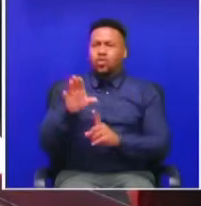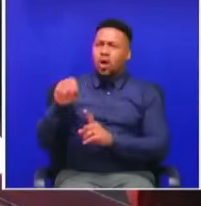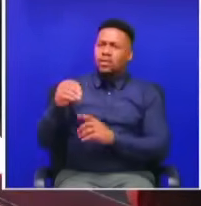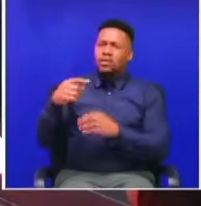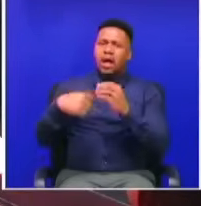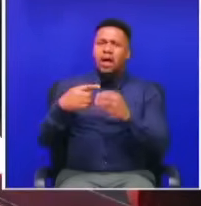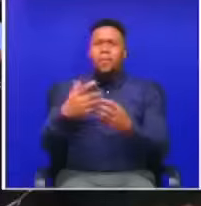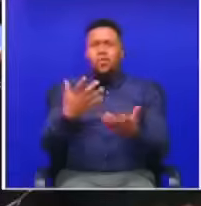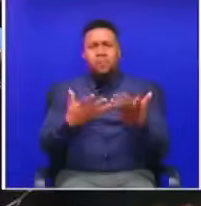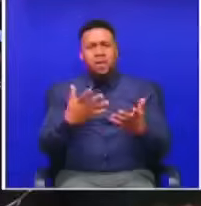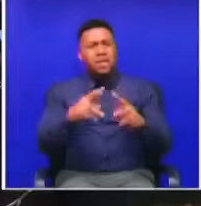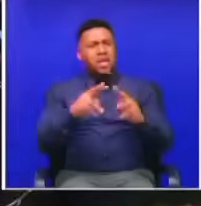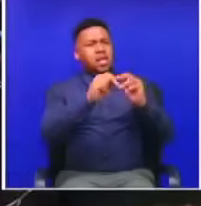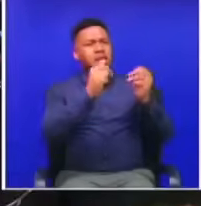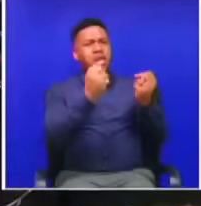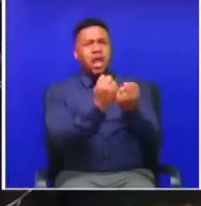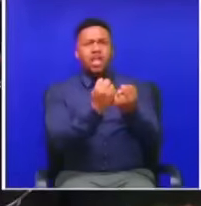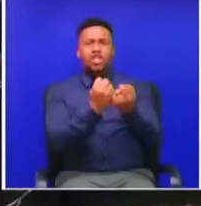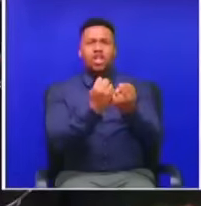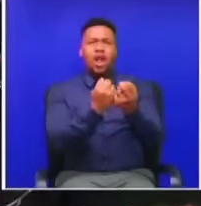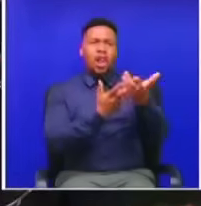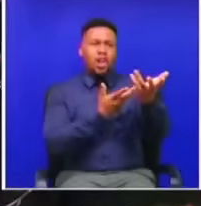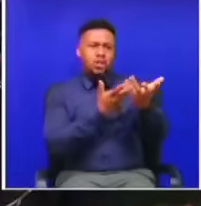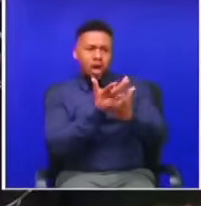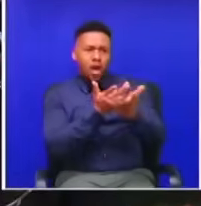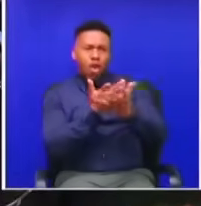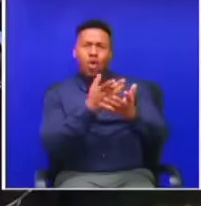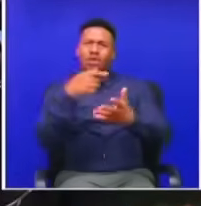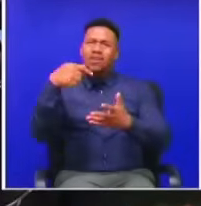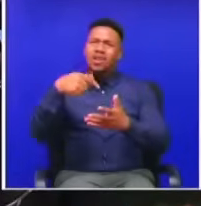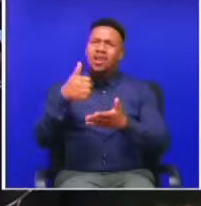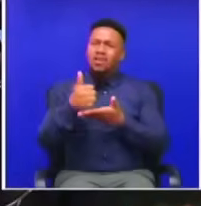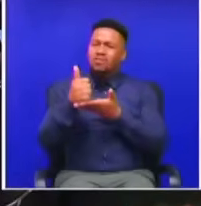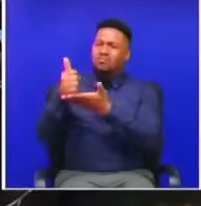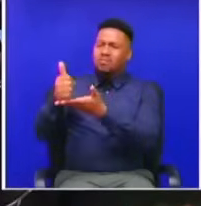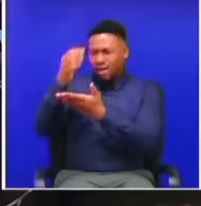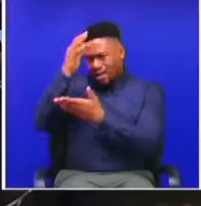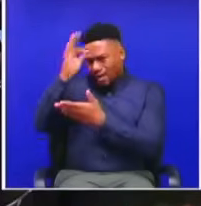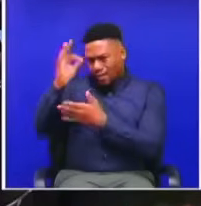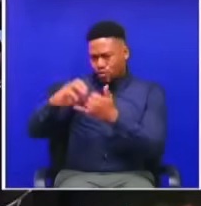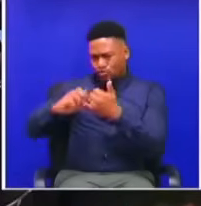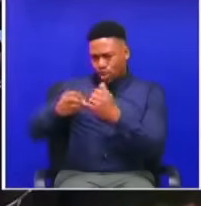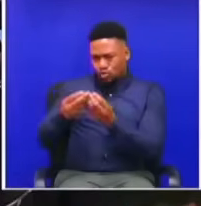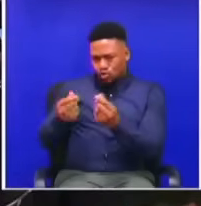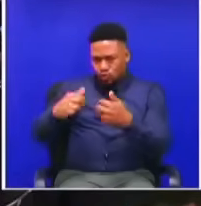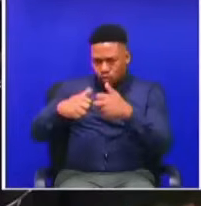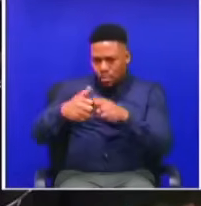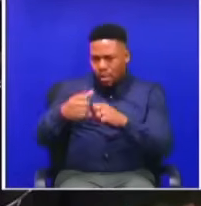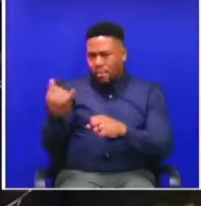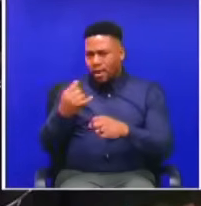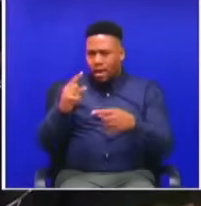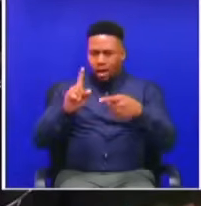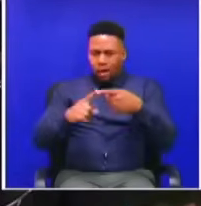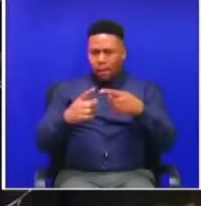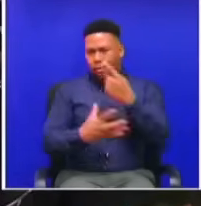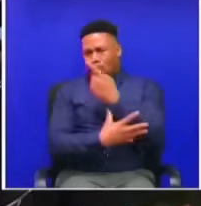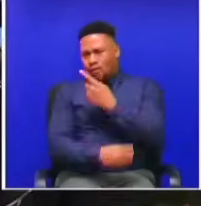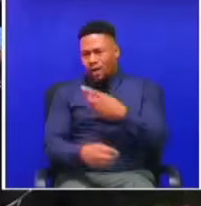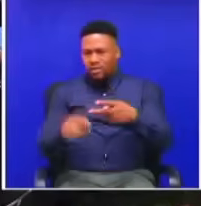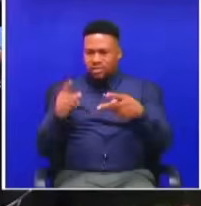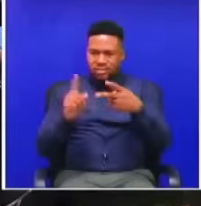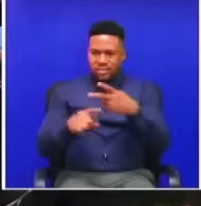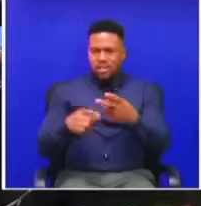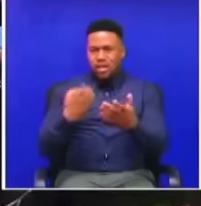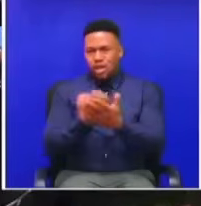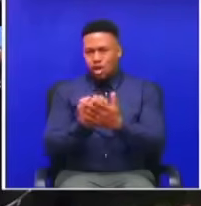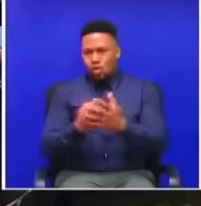to assist the government to achieve its priorities of economic growth, poverty reduction, job creation, lowering the cost of